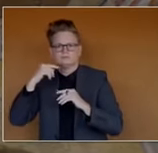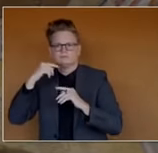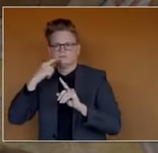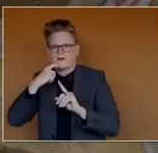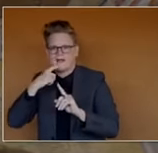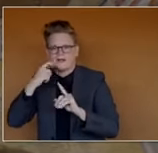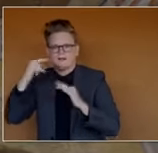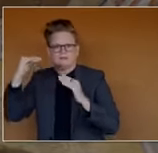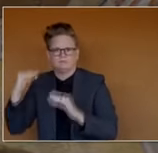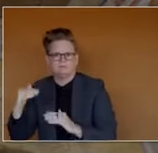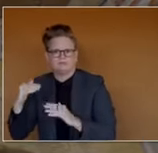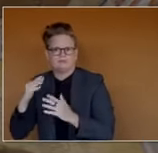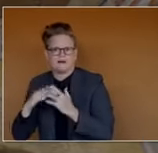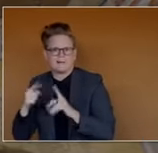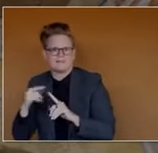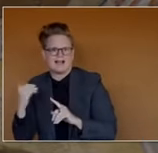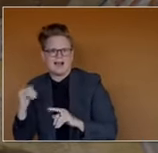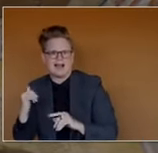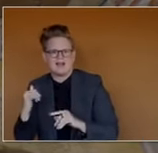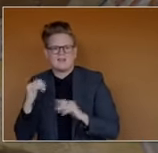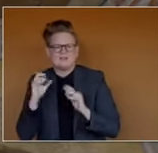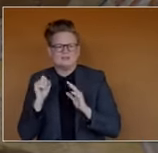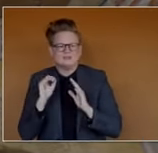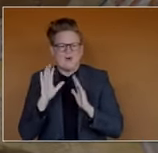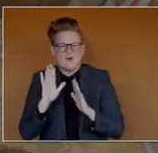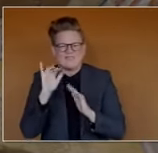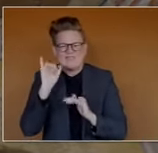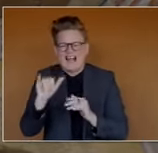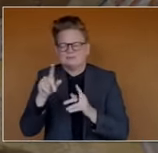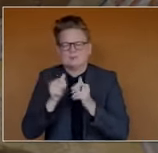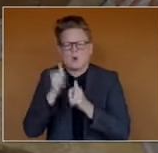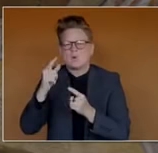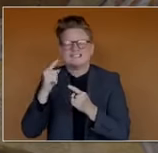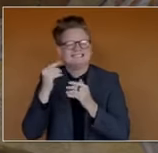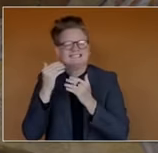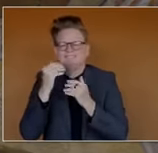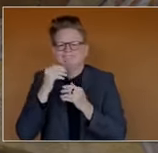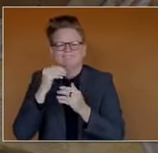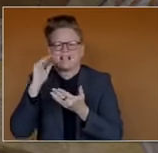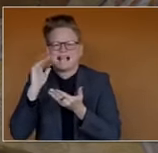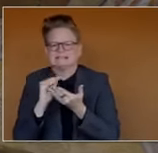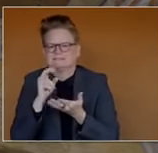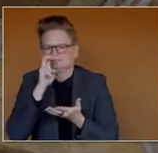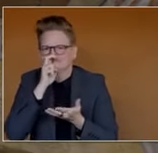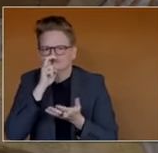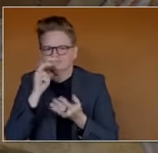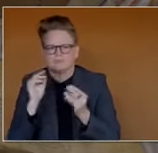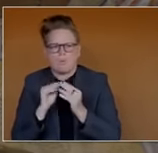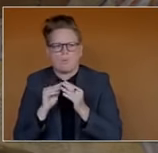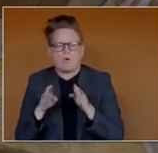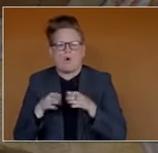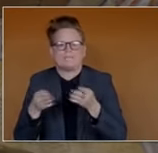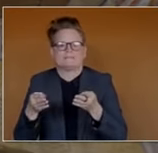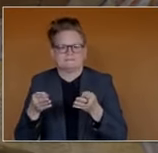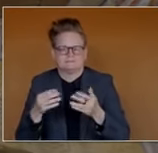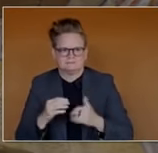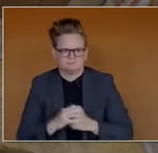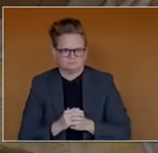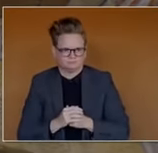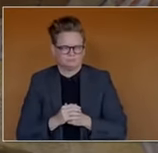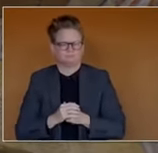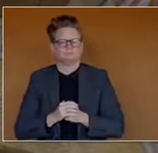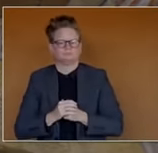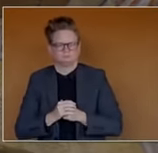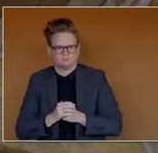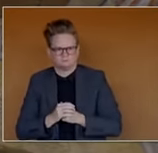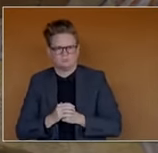least restrictive tiers. And we're looking forward in the next number of weeks to go beyond the blueprint, and we are